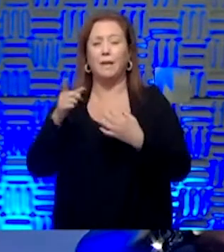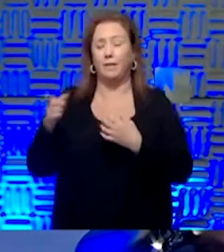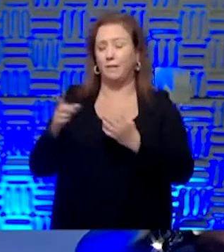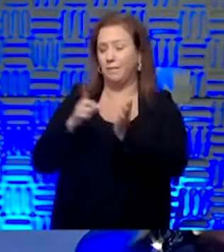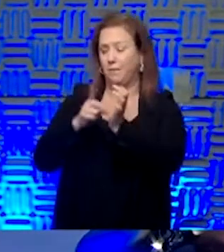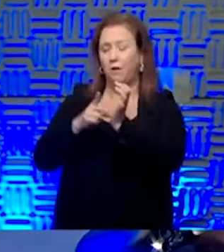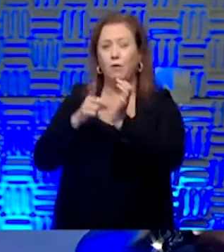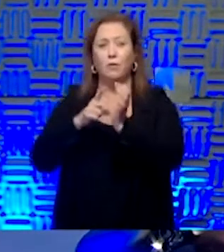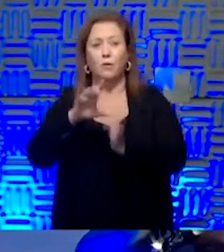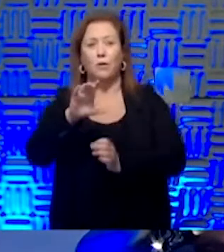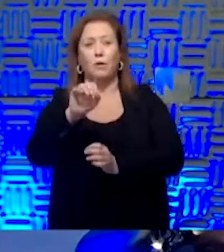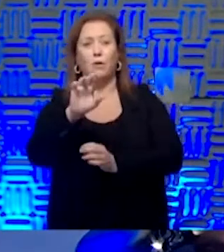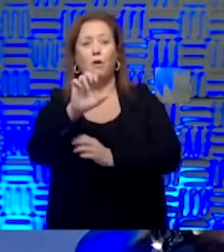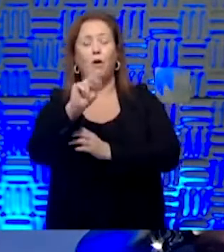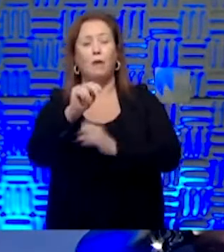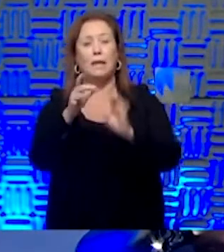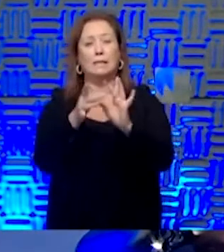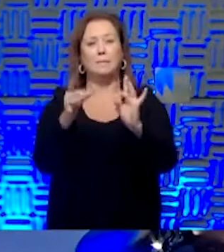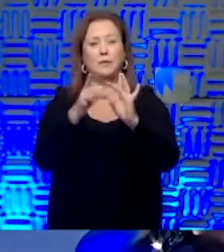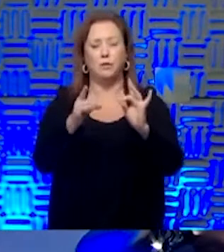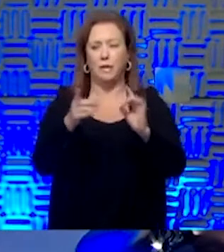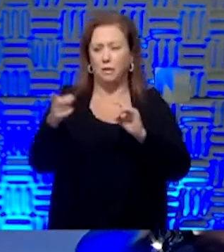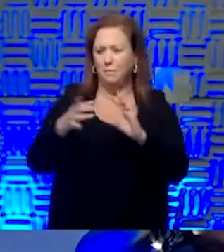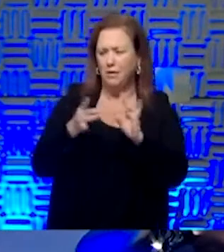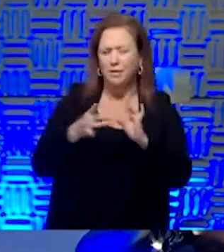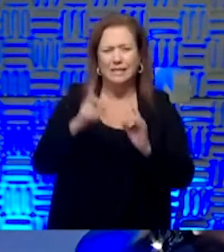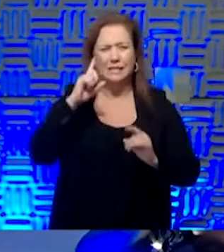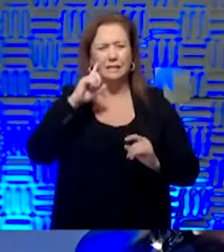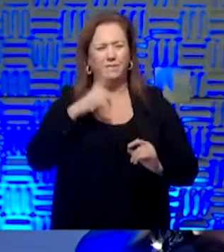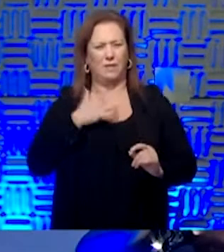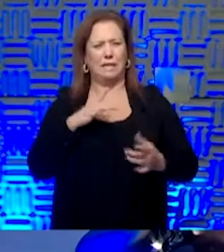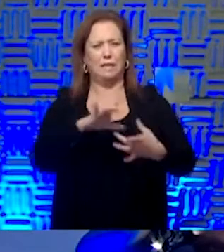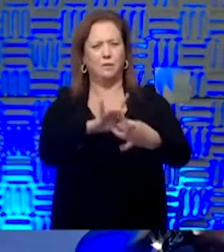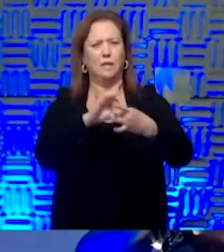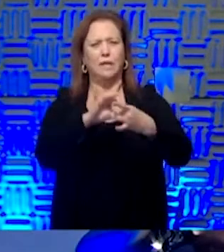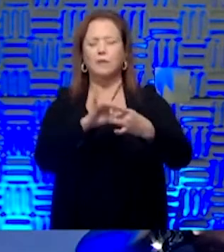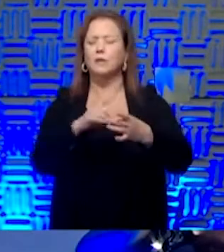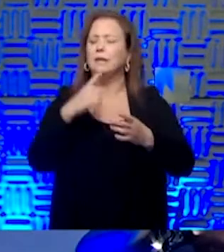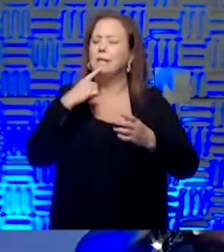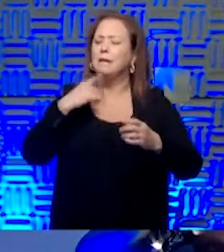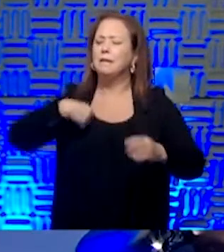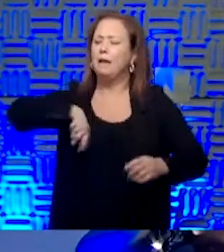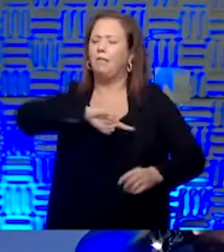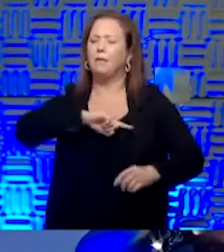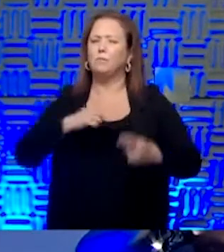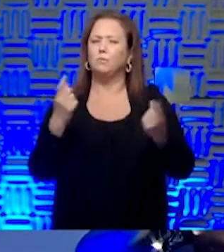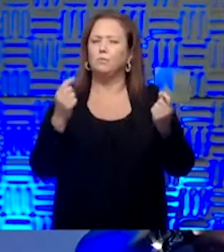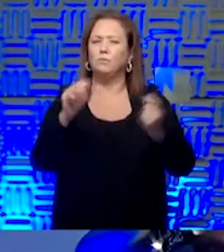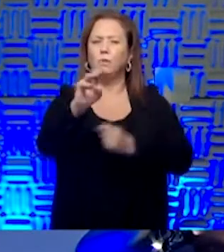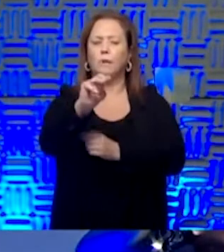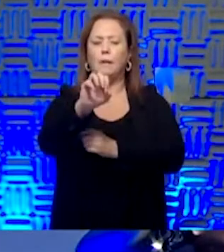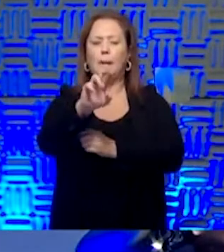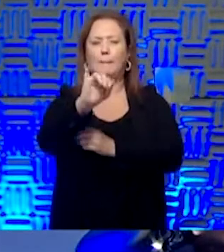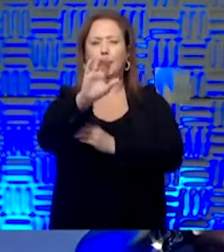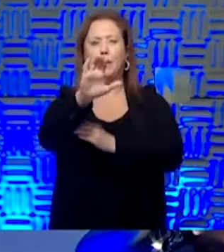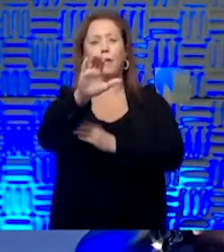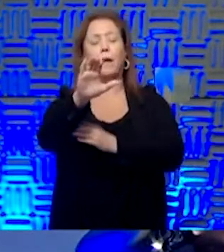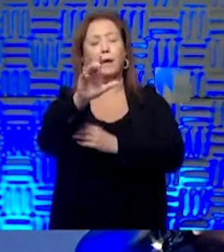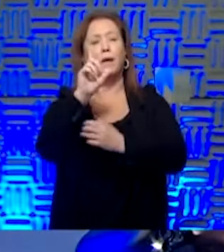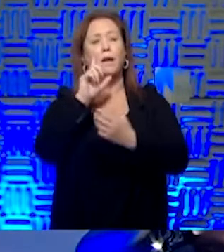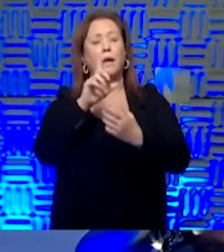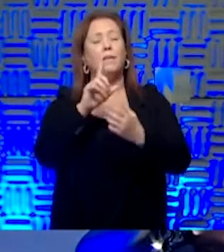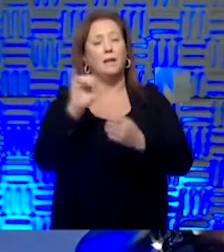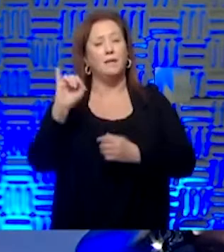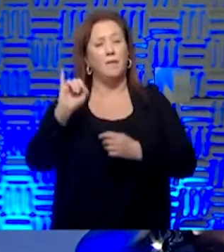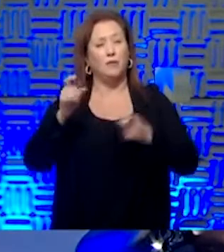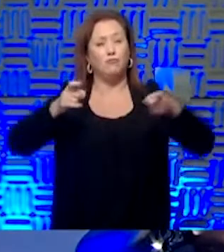the things that you just mentioned. It feels like there's a real tie there. What are some of the things you're doing down at Marillac to try and make sure infection control is strong so